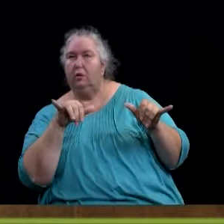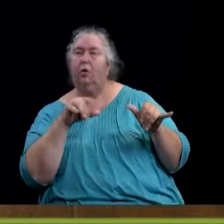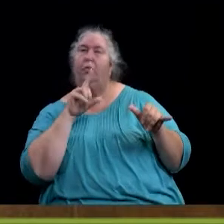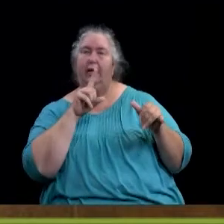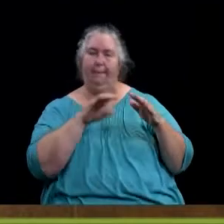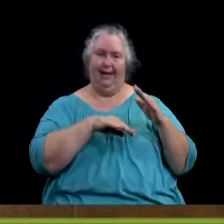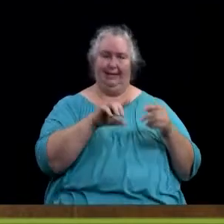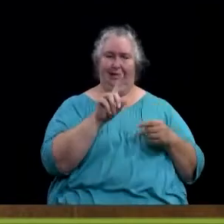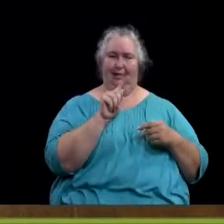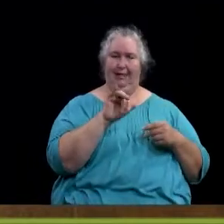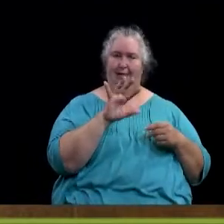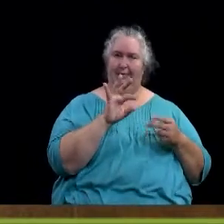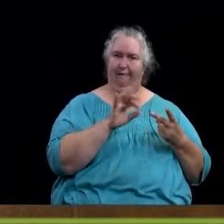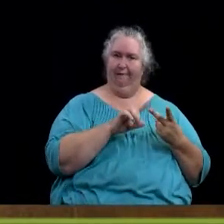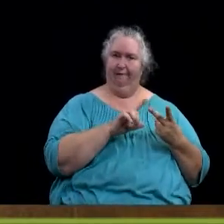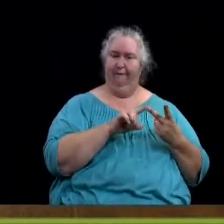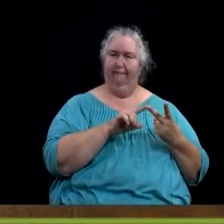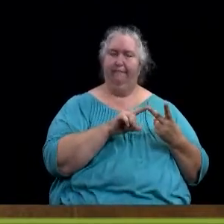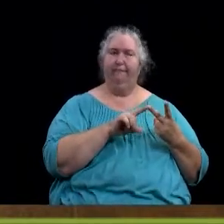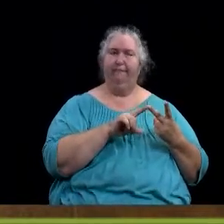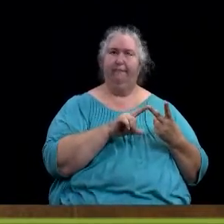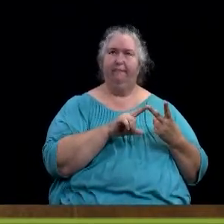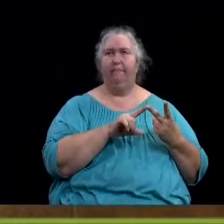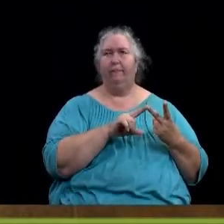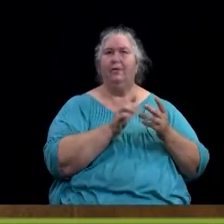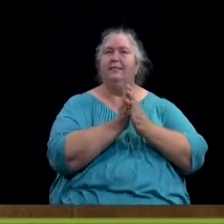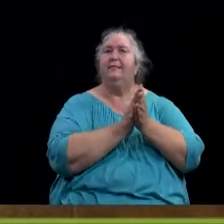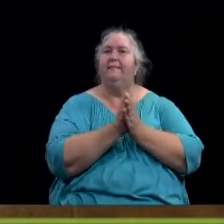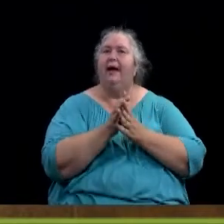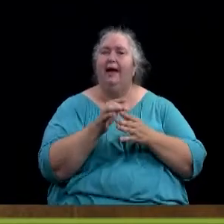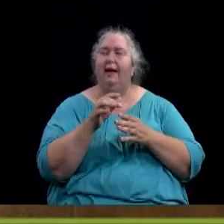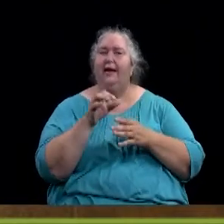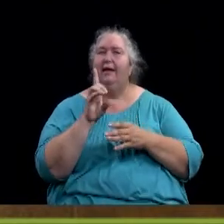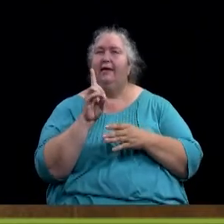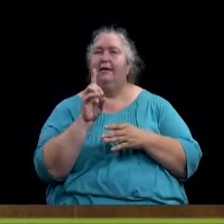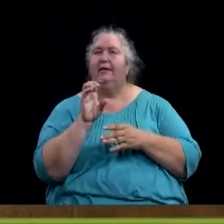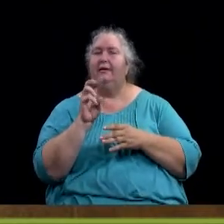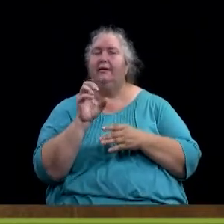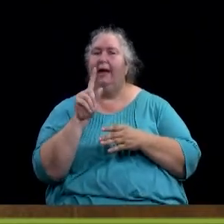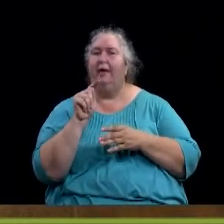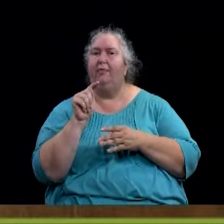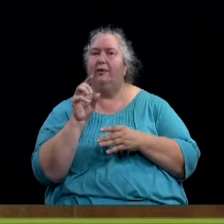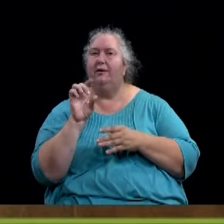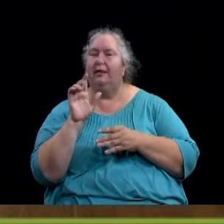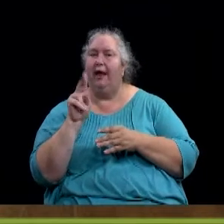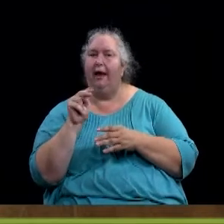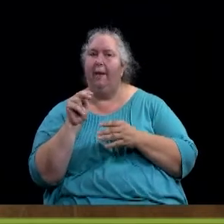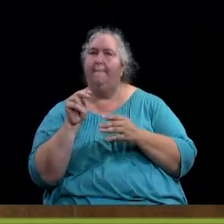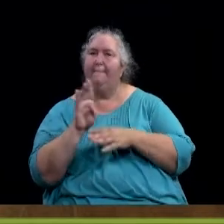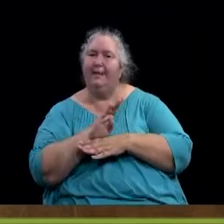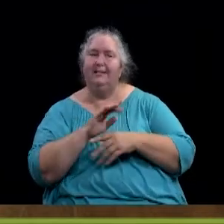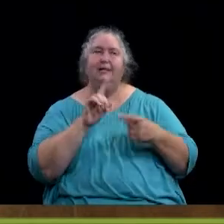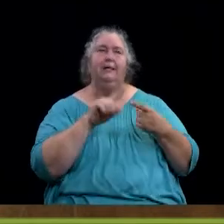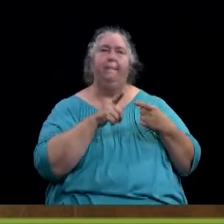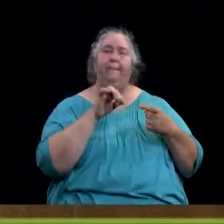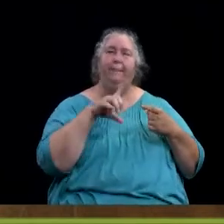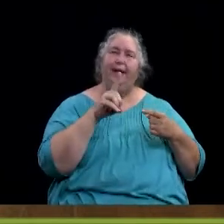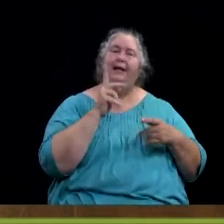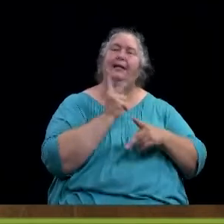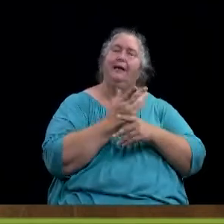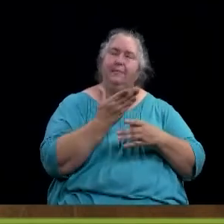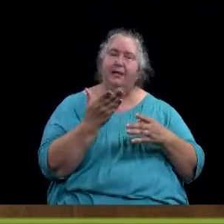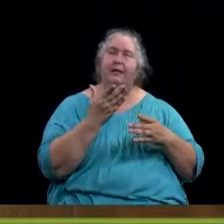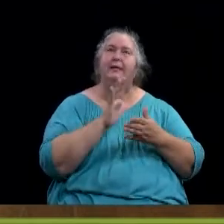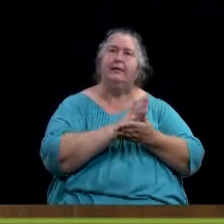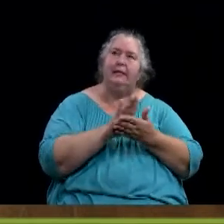incentivize downtown businesses. PID is, keep things clean and safe. And City Center is kind of facilitating those goals on behalf of the